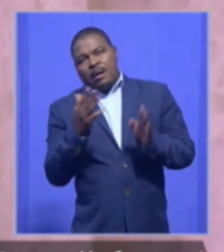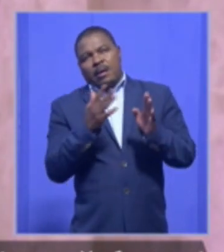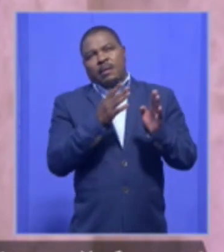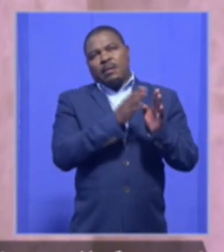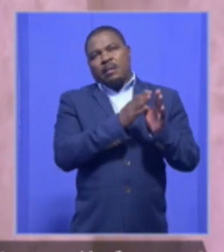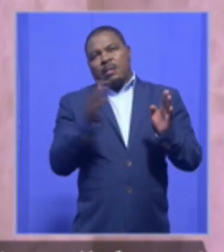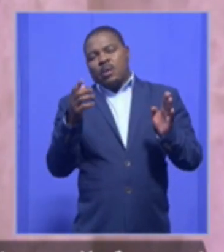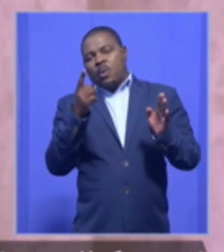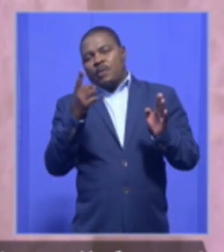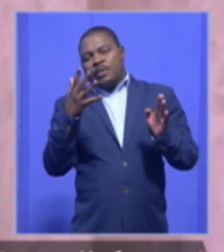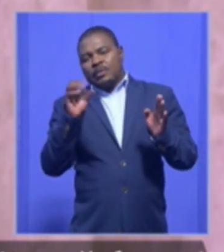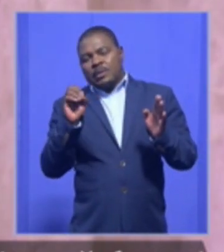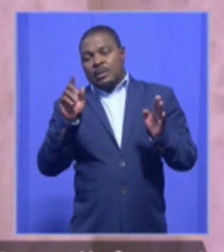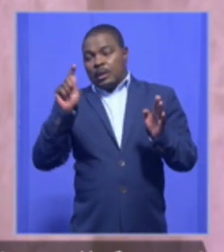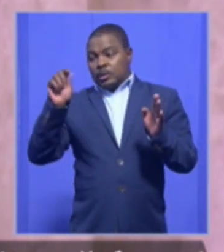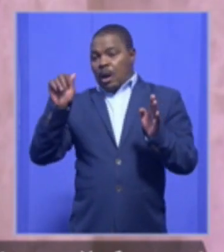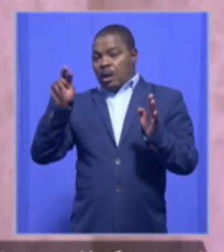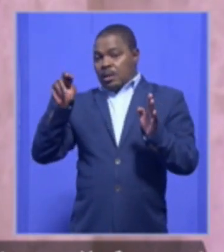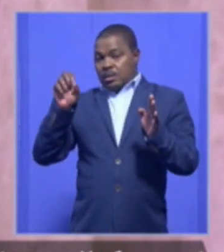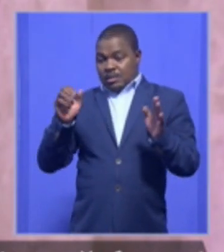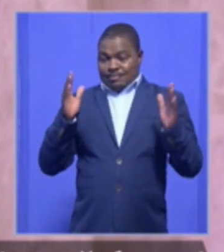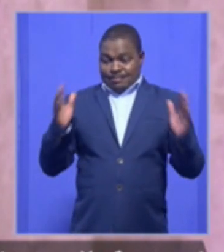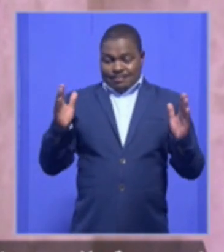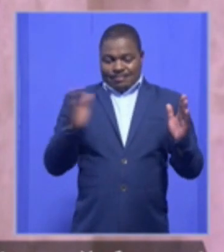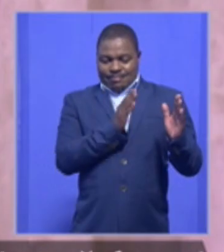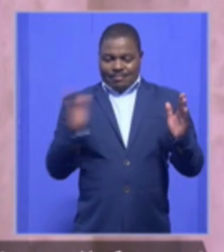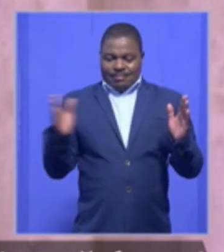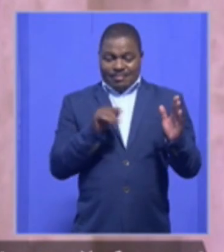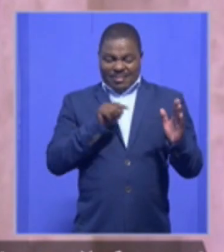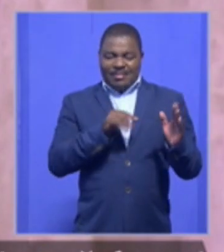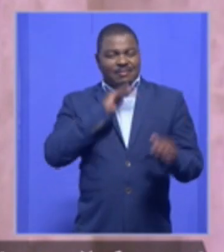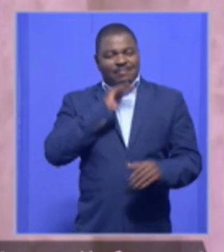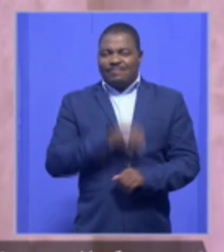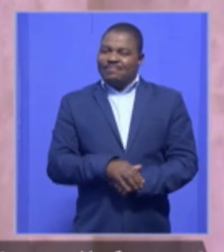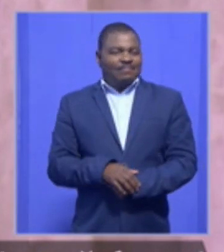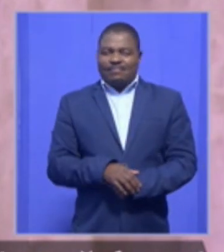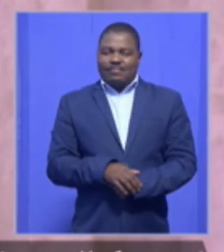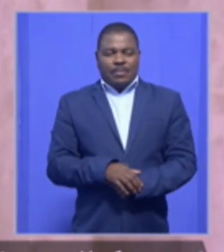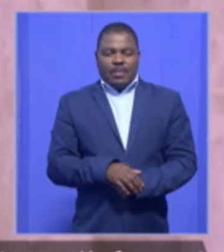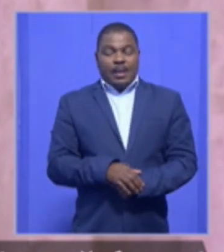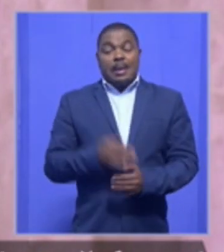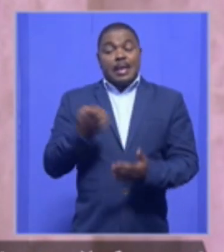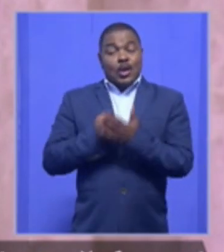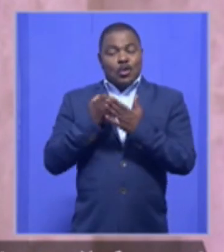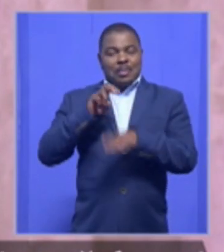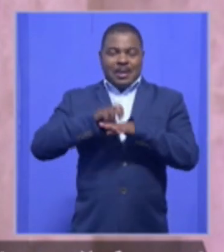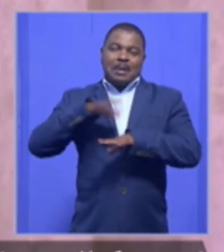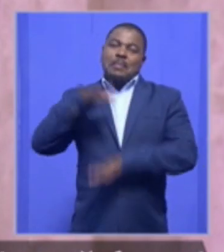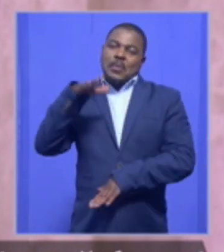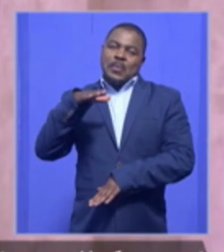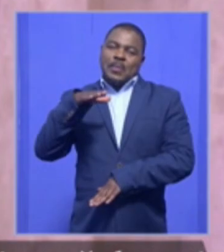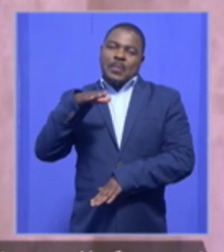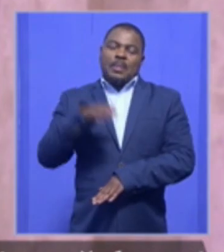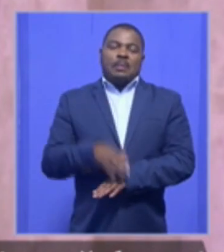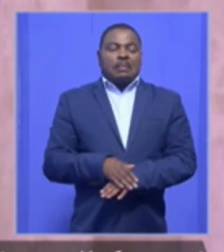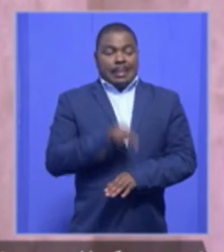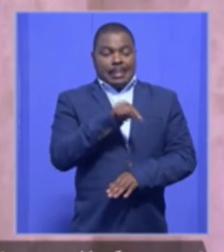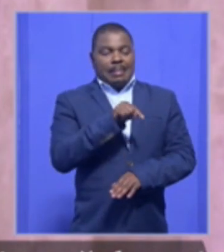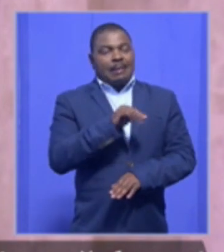149-150 million tons. It's not enough for our economy. It's not enough